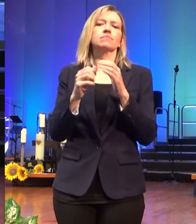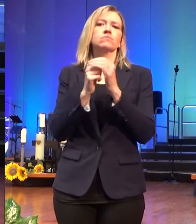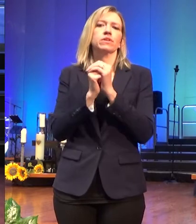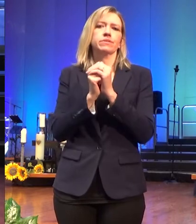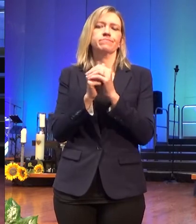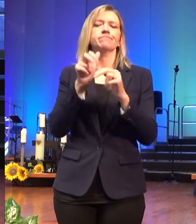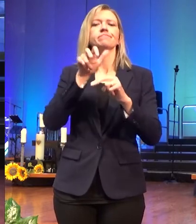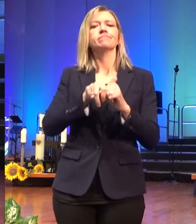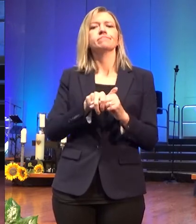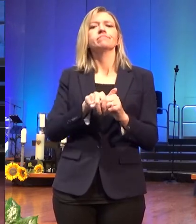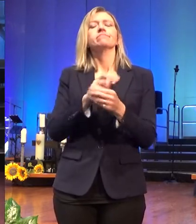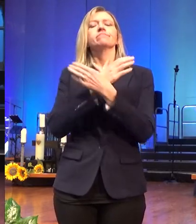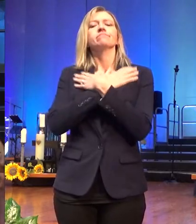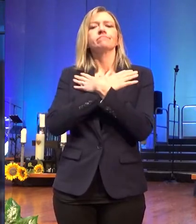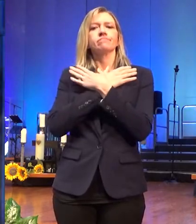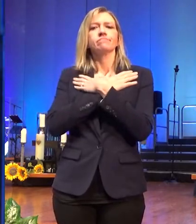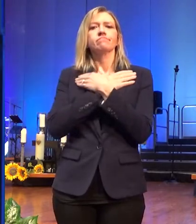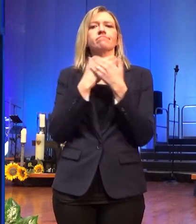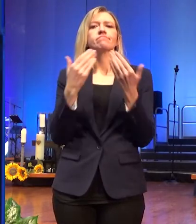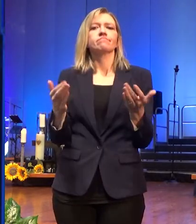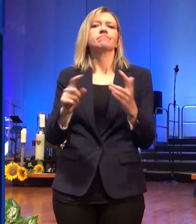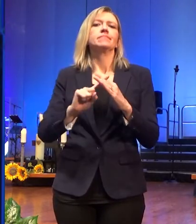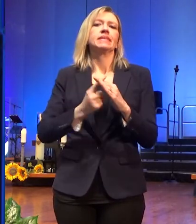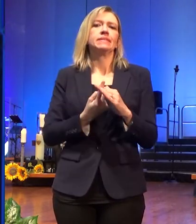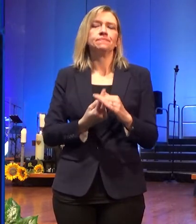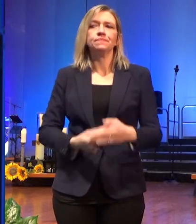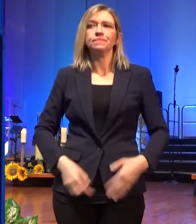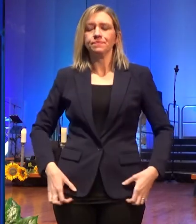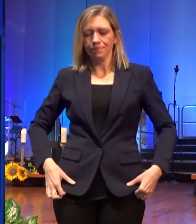relax, let us begin.